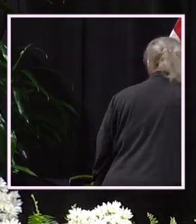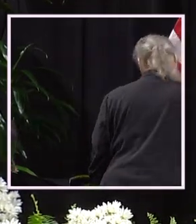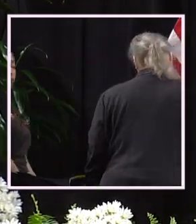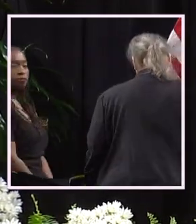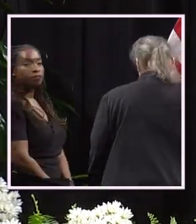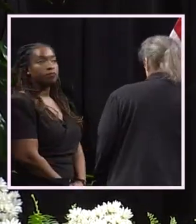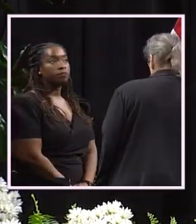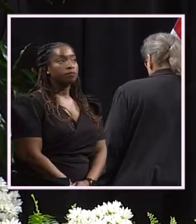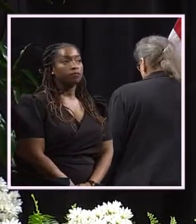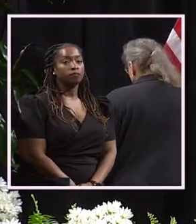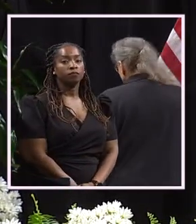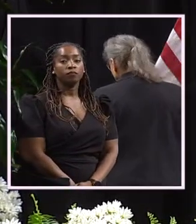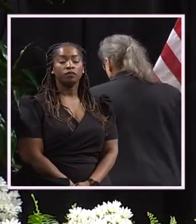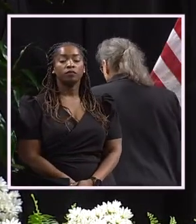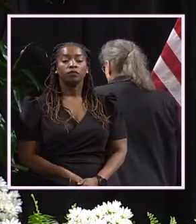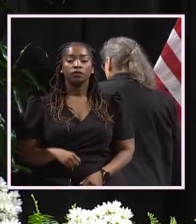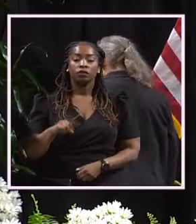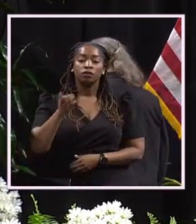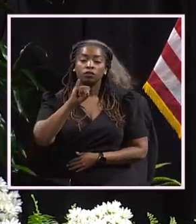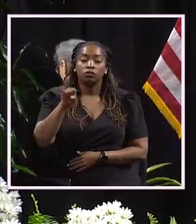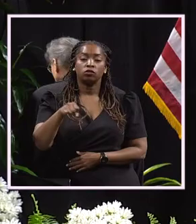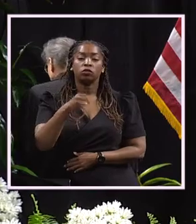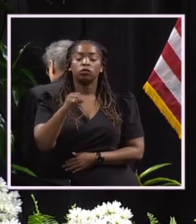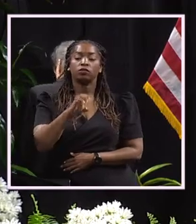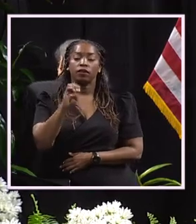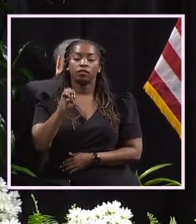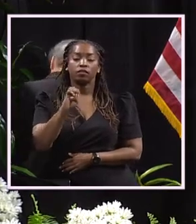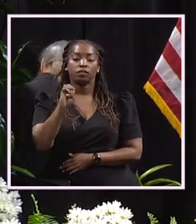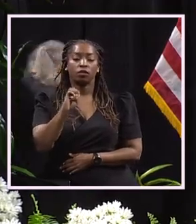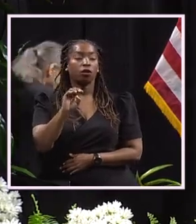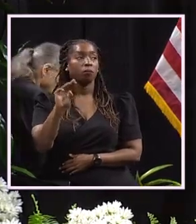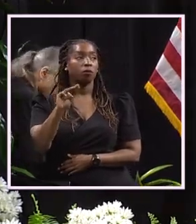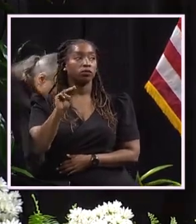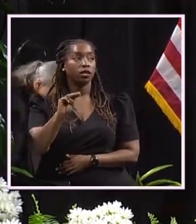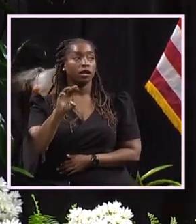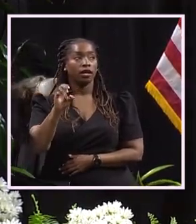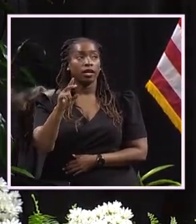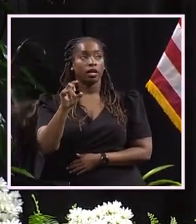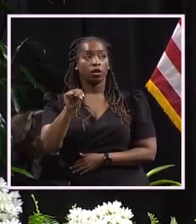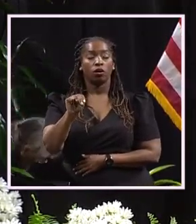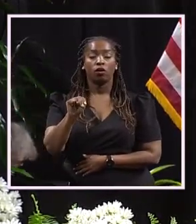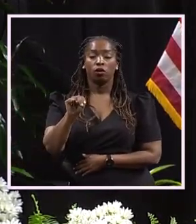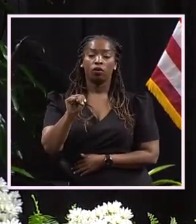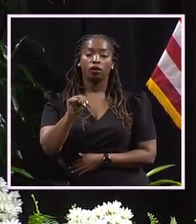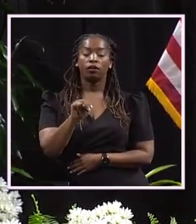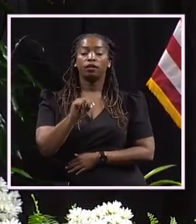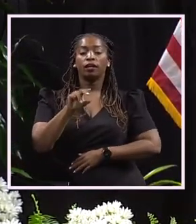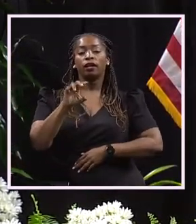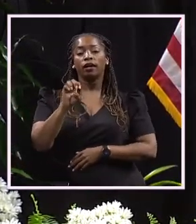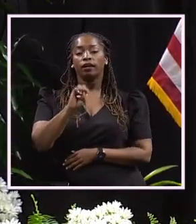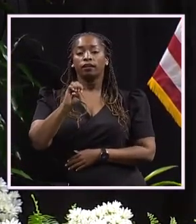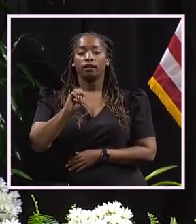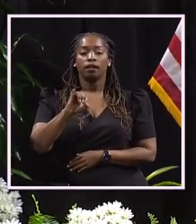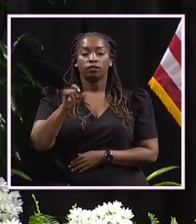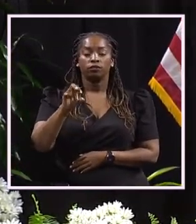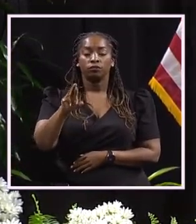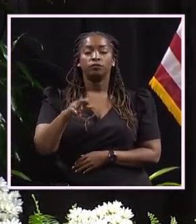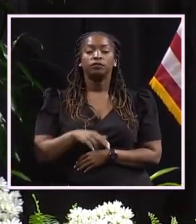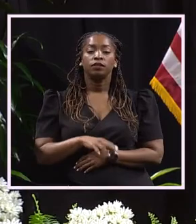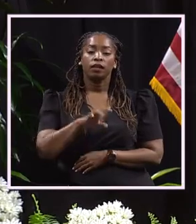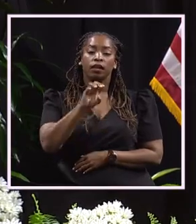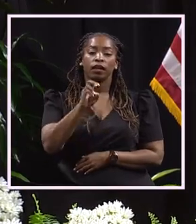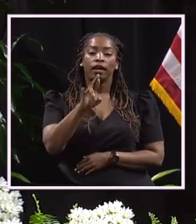Espinosa. Montserrat Giron. Hernan A. Jaramillo Jr. Eric